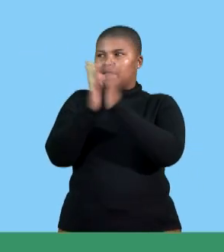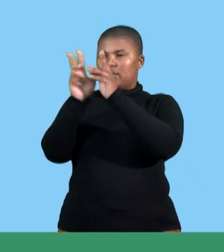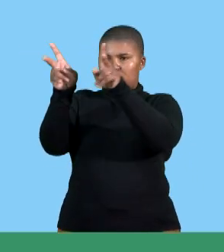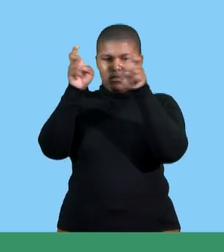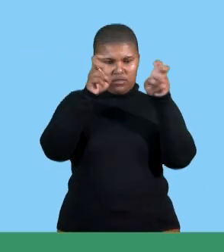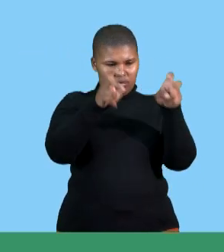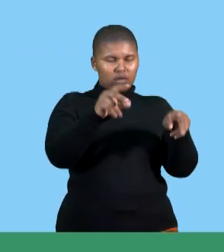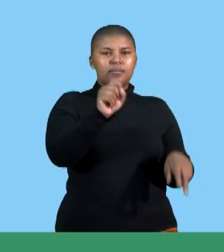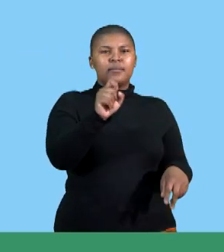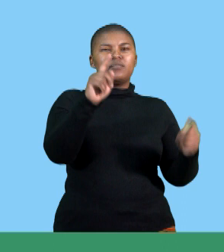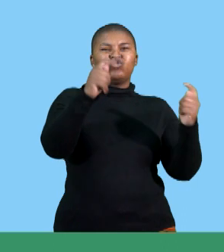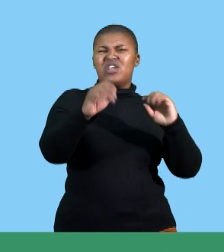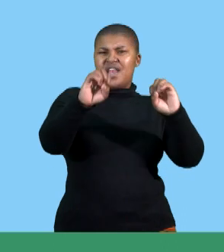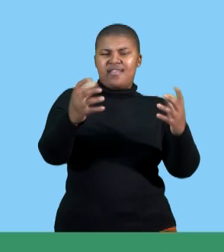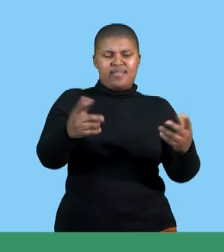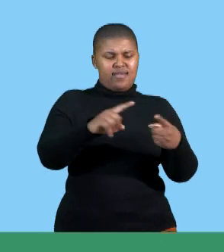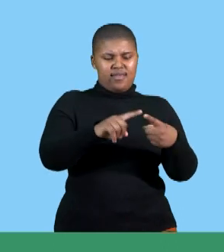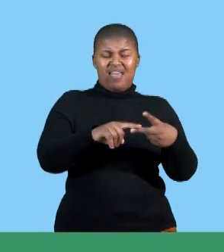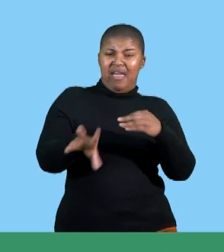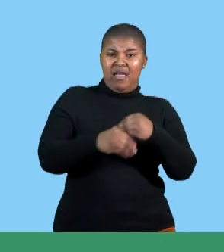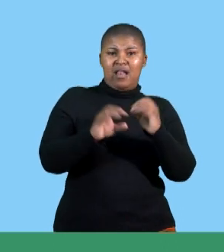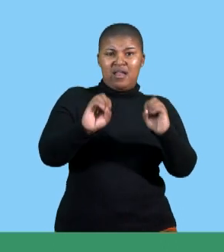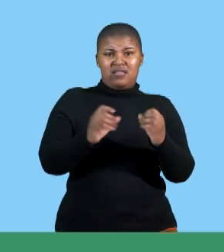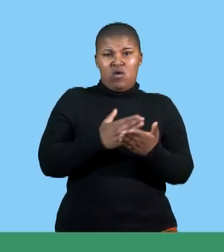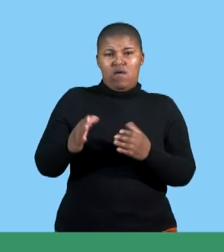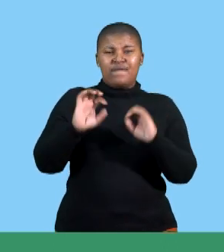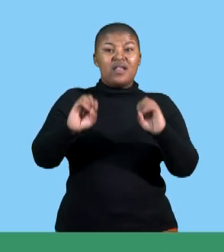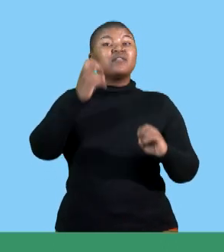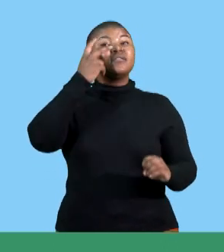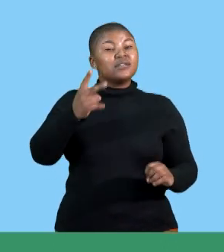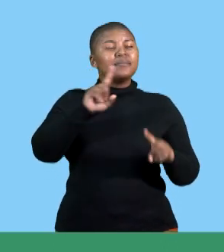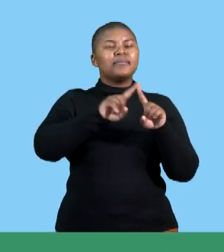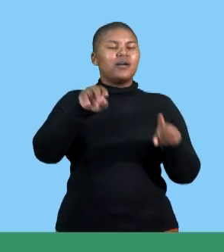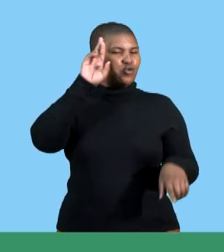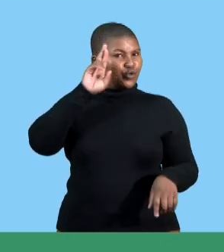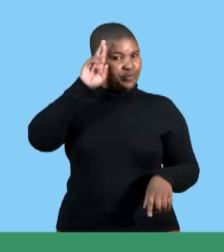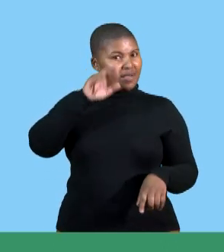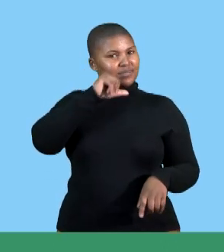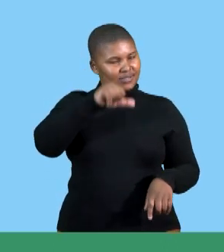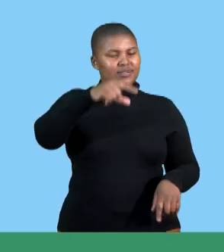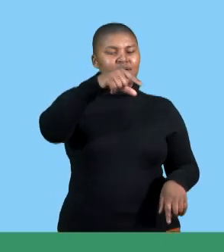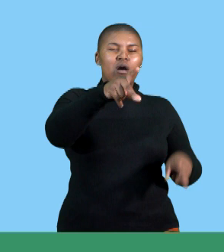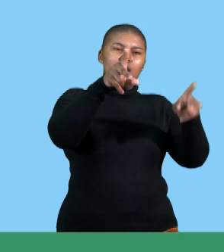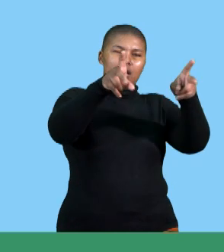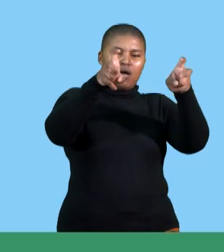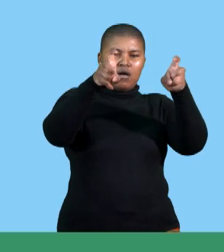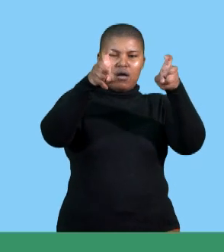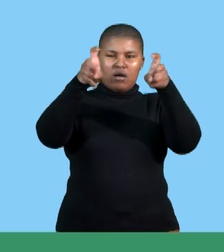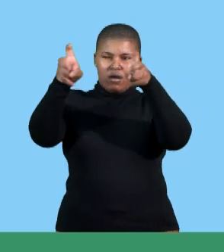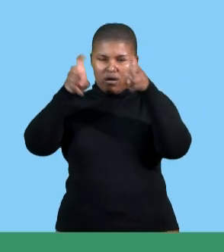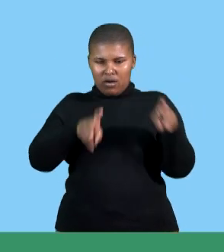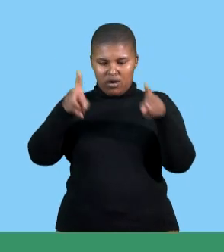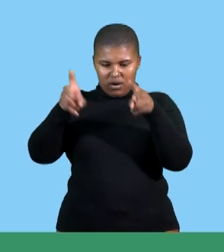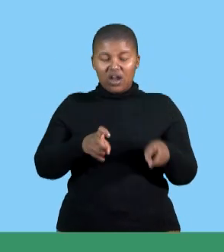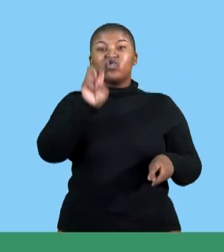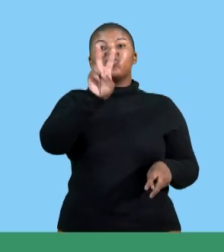the scenario as is, no changing, nothing, no addition. Right, but remember the question said quote